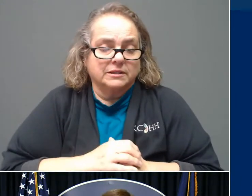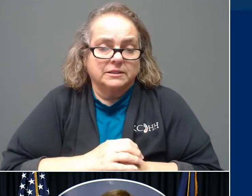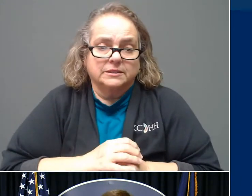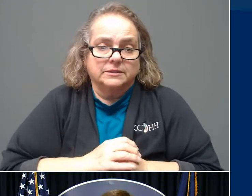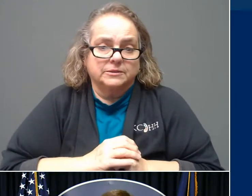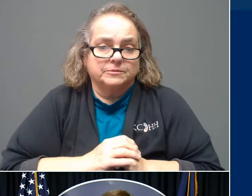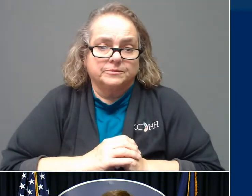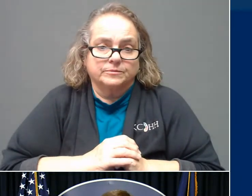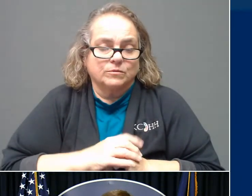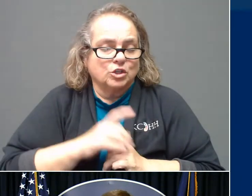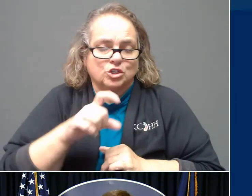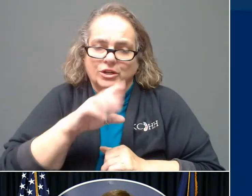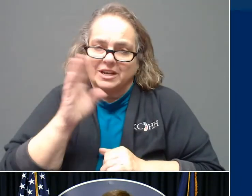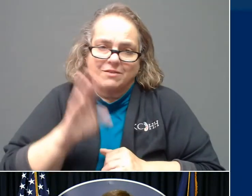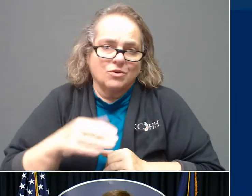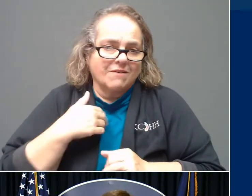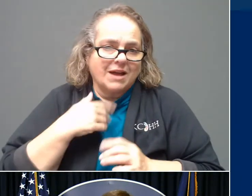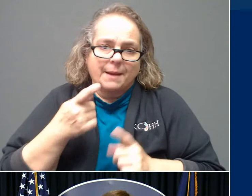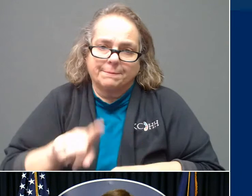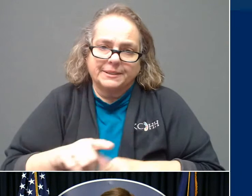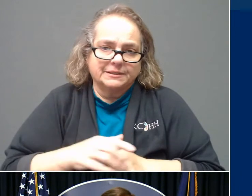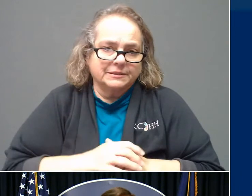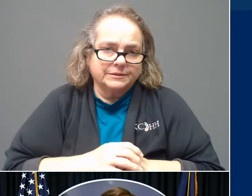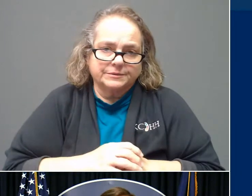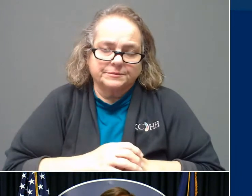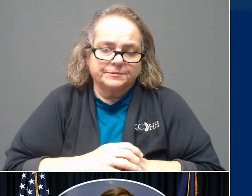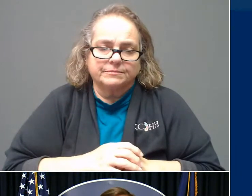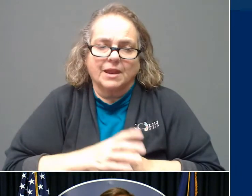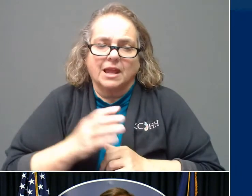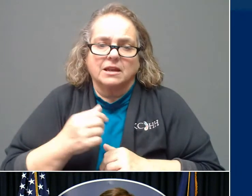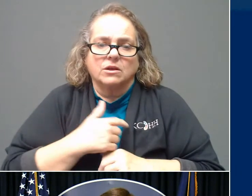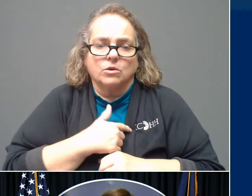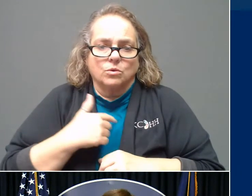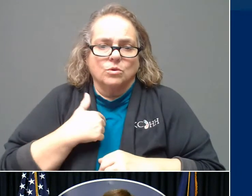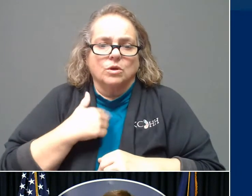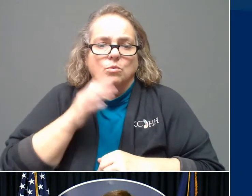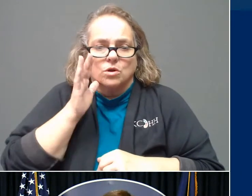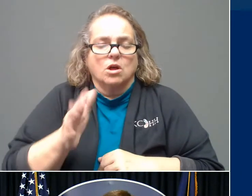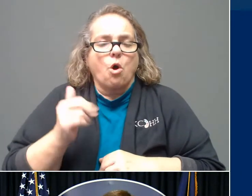Shouldn't have happened, and we will all work harder.